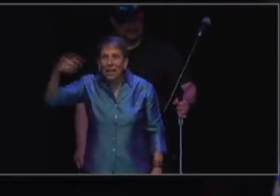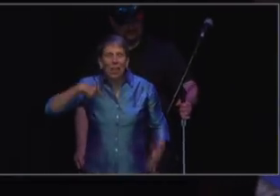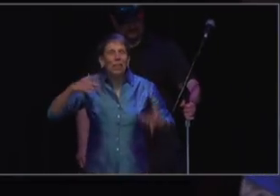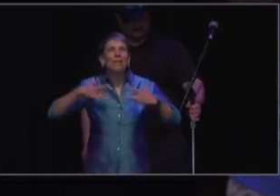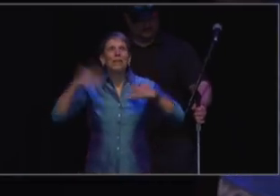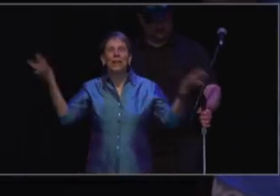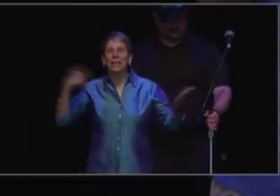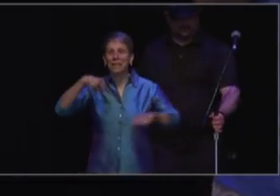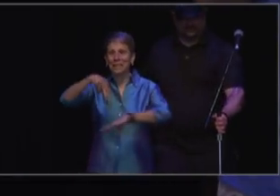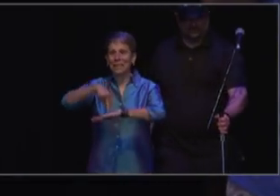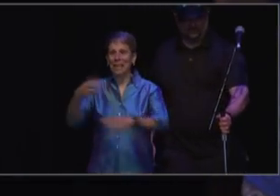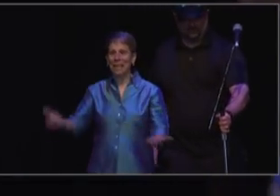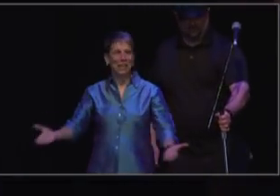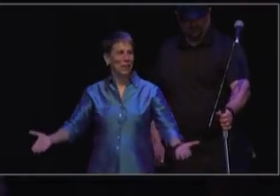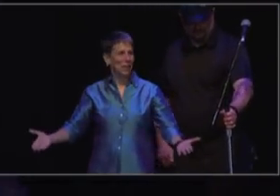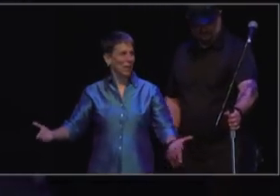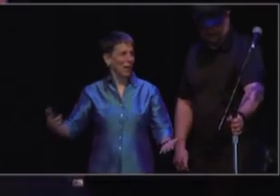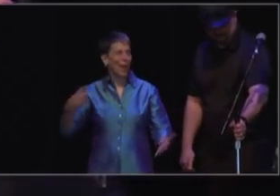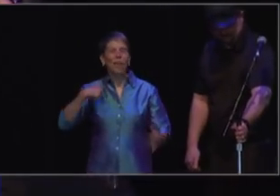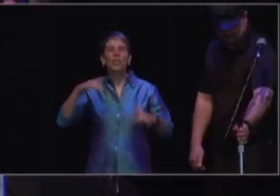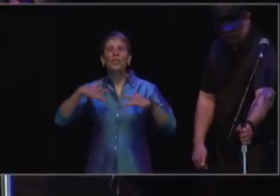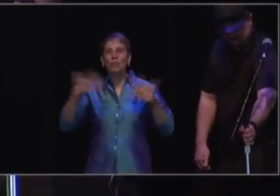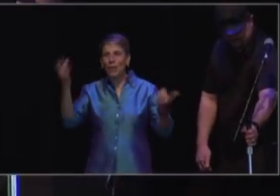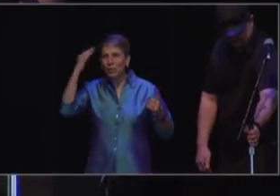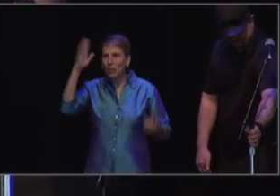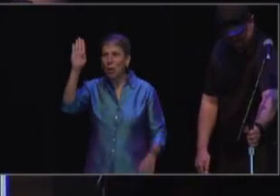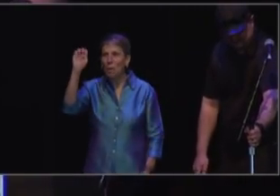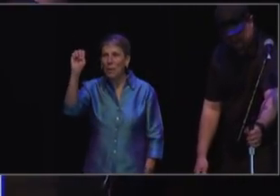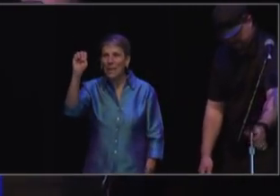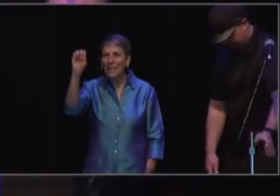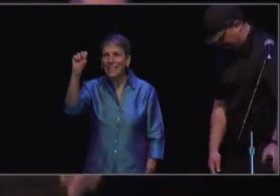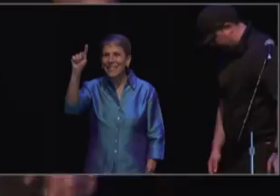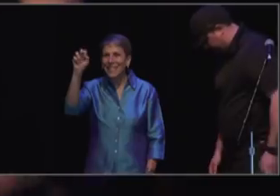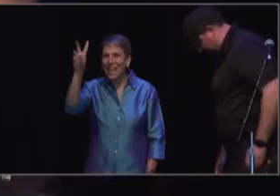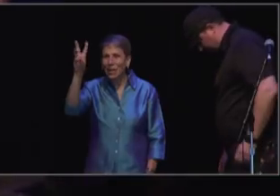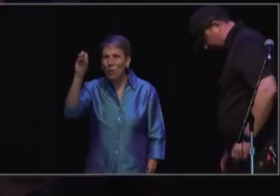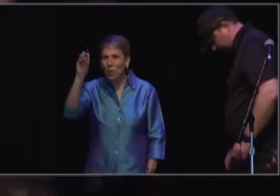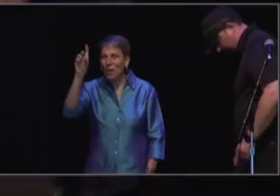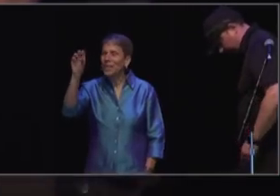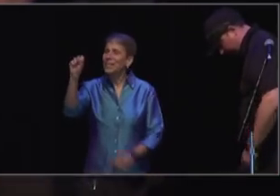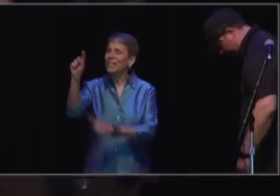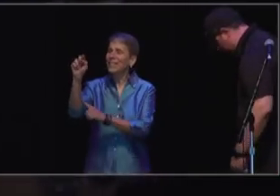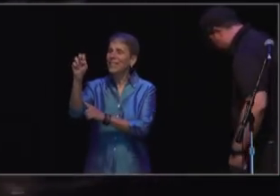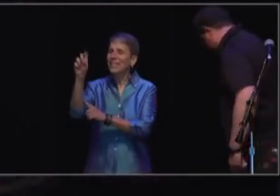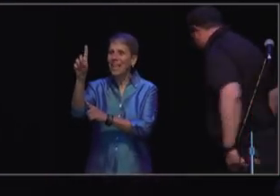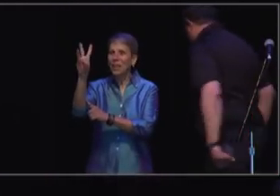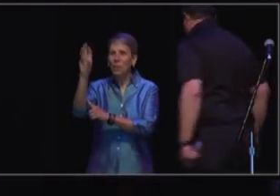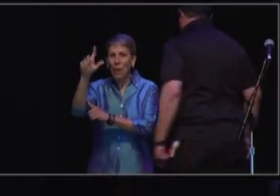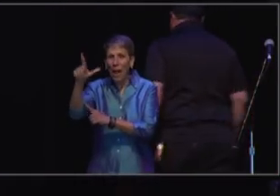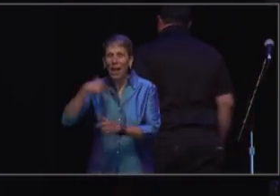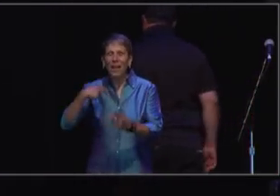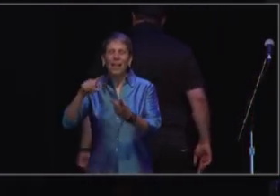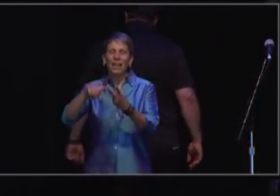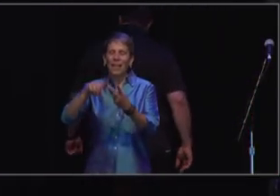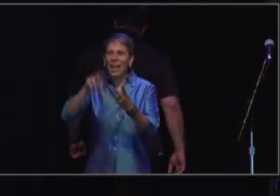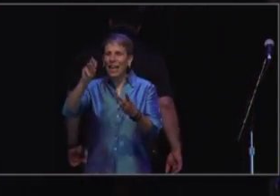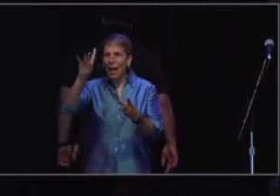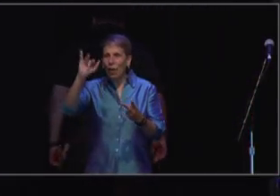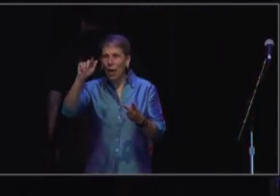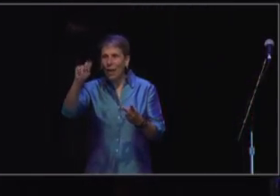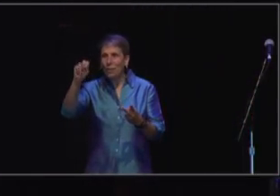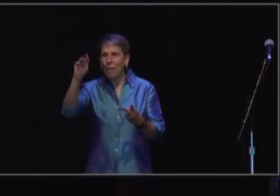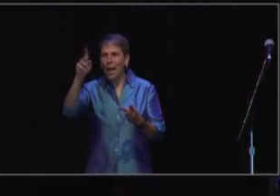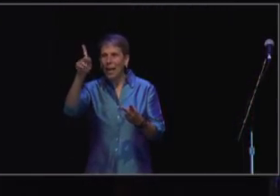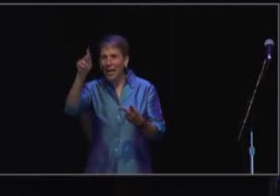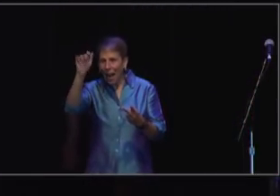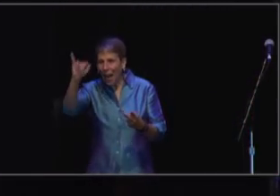be here, and I'm so happy to know B. Steadwell and Carolyn Malachi, who are incredible people.